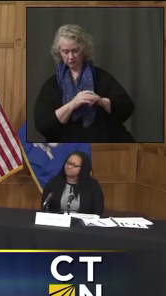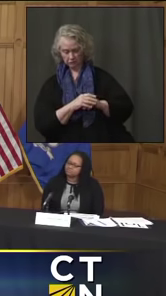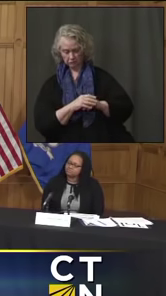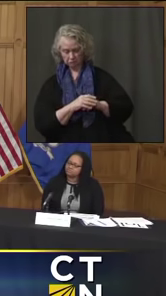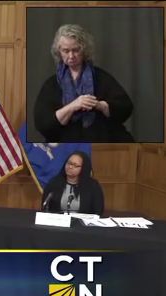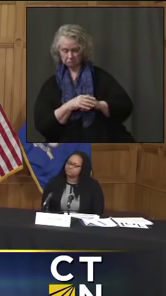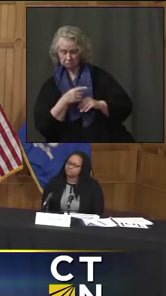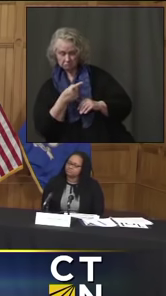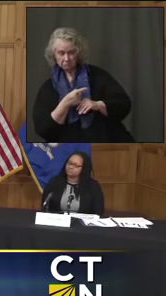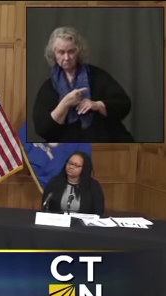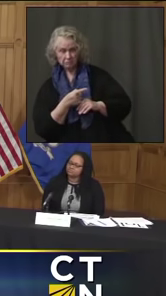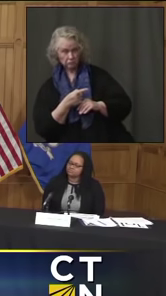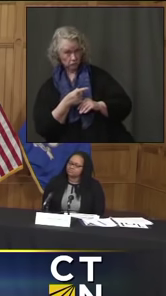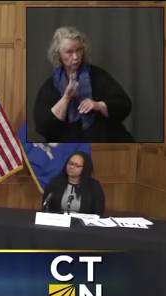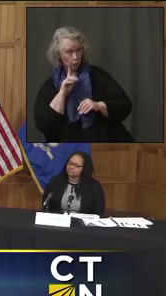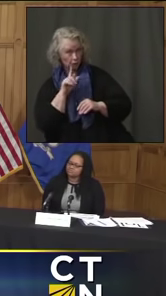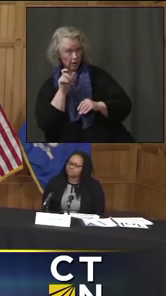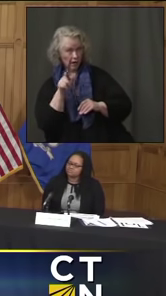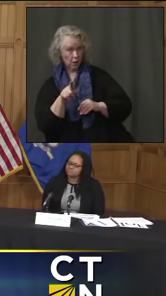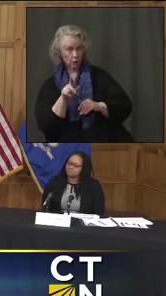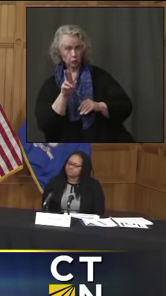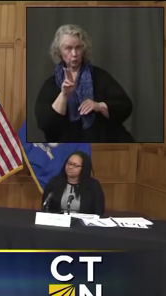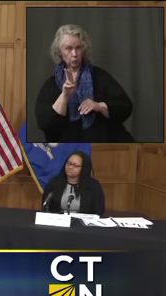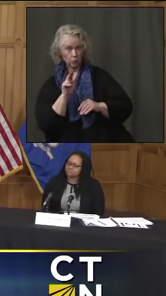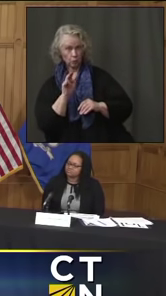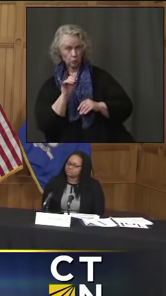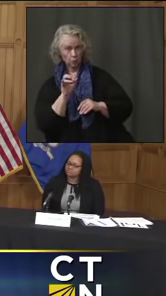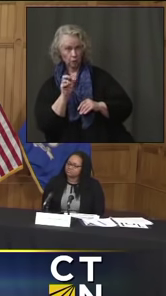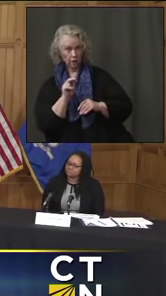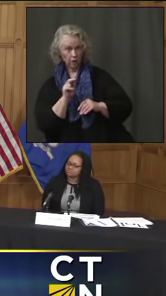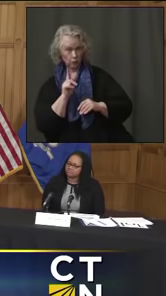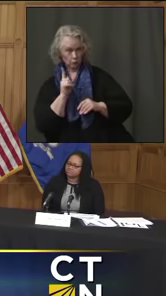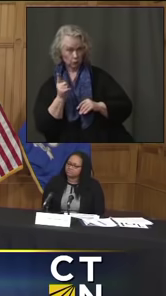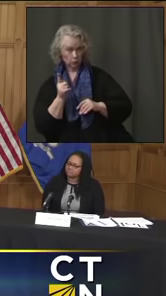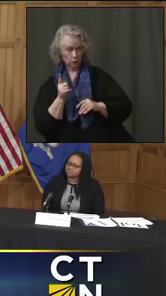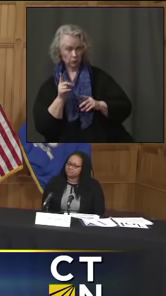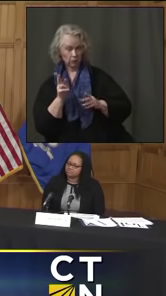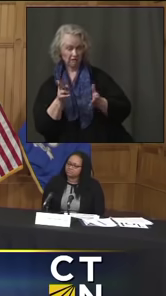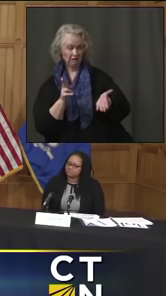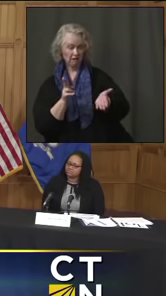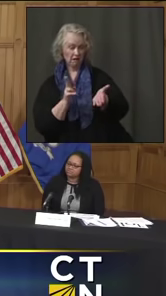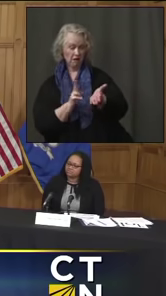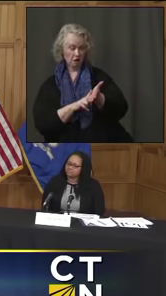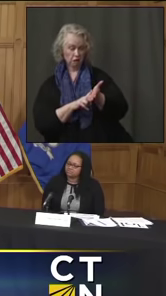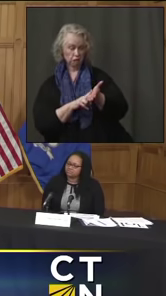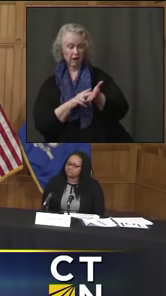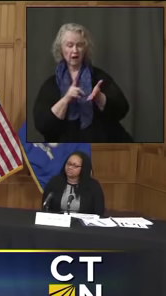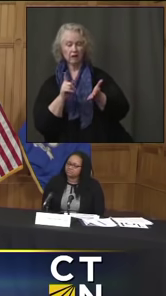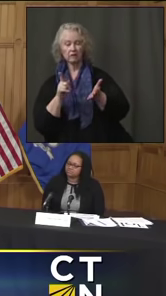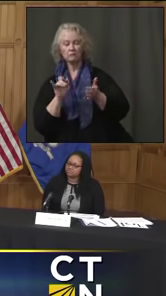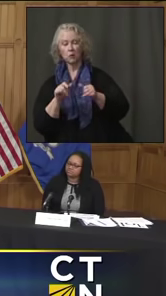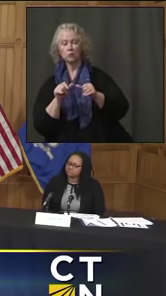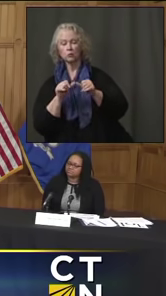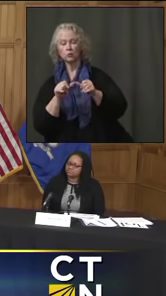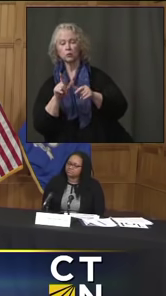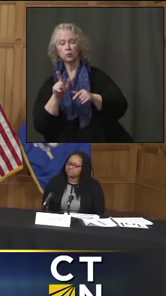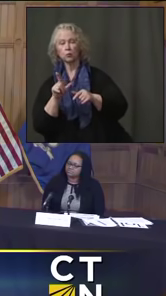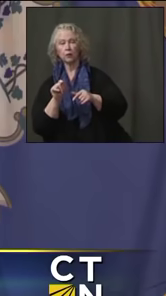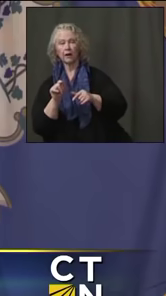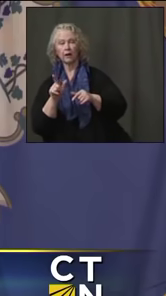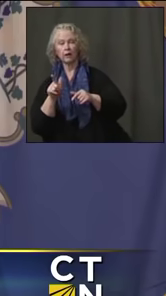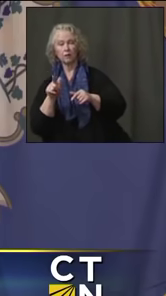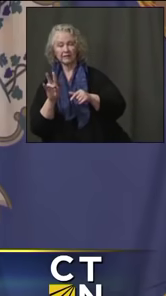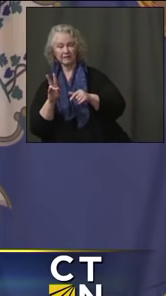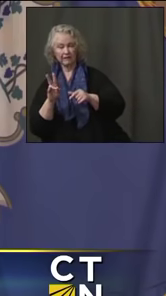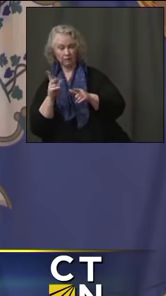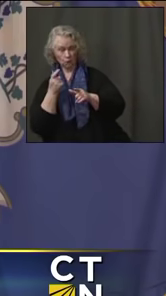you going to ask the unions to reopen the contract that doesn't expire until 2027? No, but I am going to sit